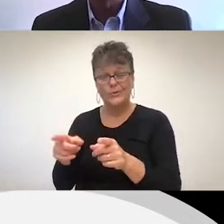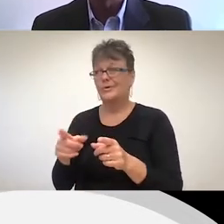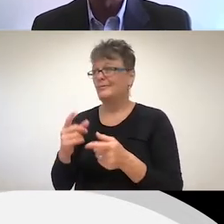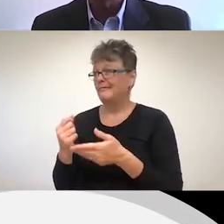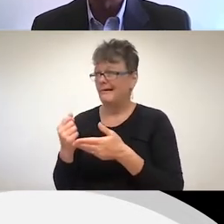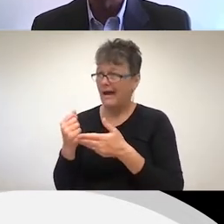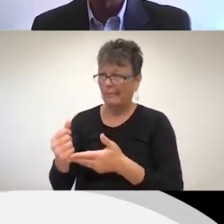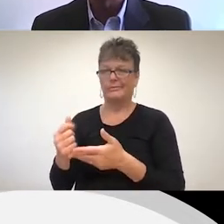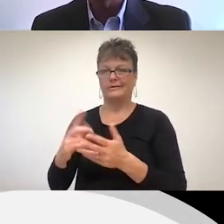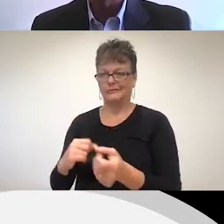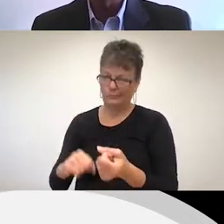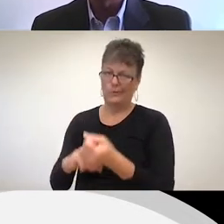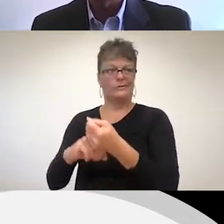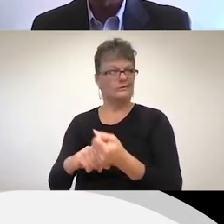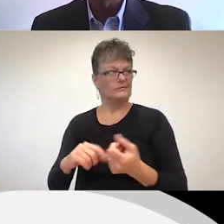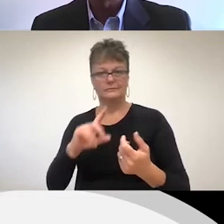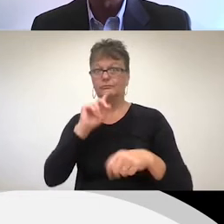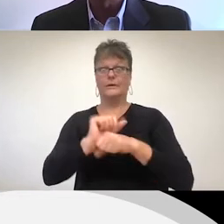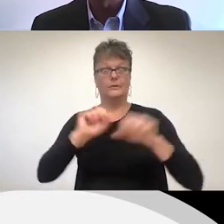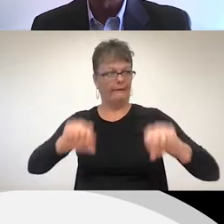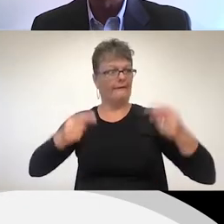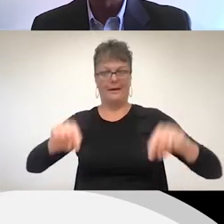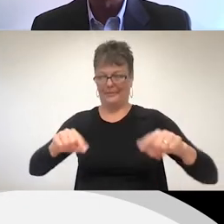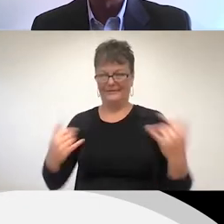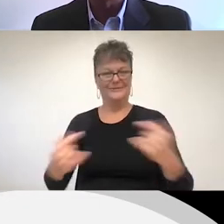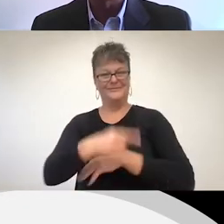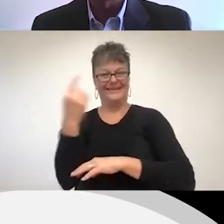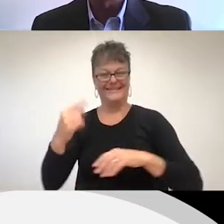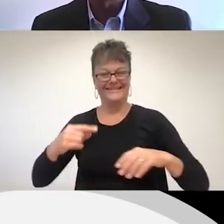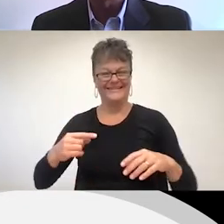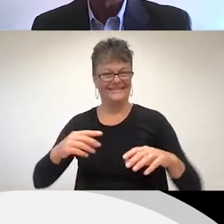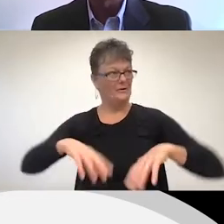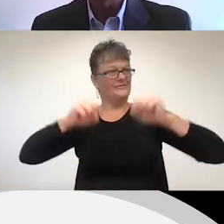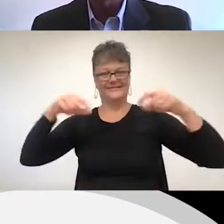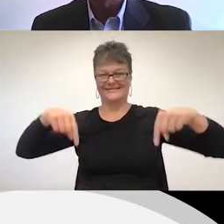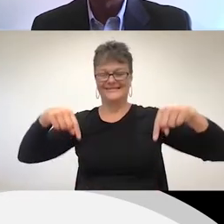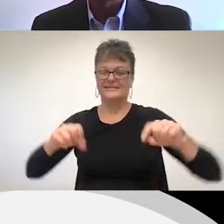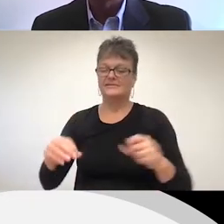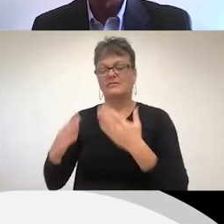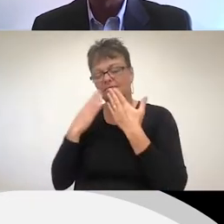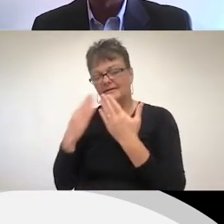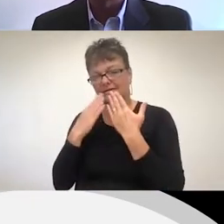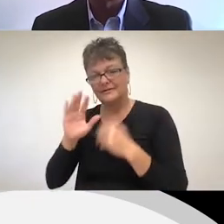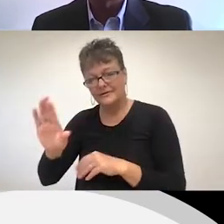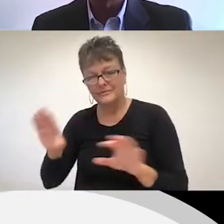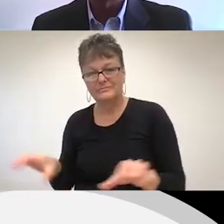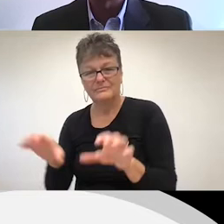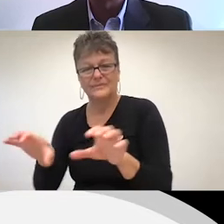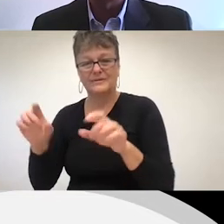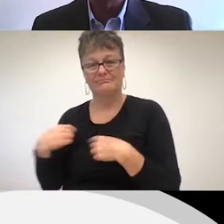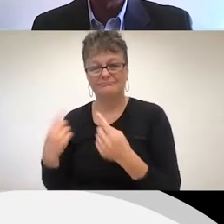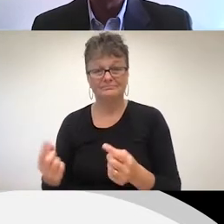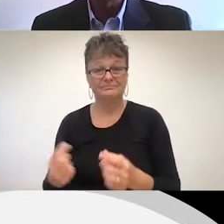making today's event possible. And I'd like to thank you for all that incredible work that you've done over this extended